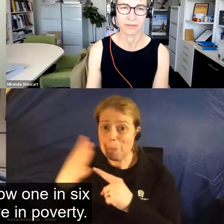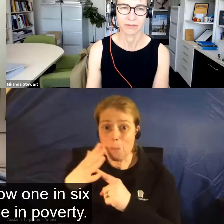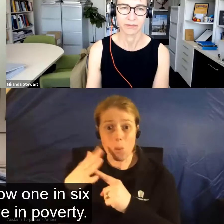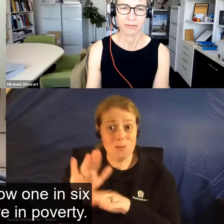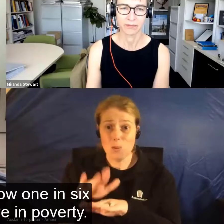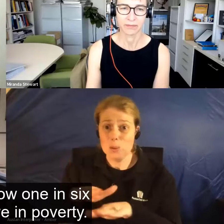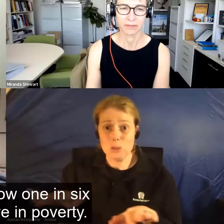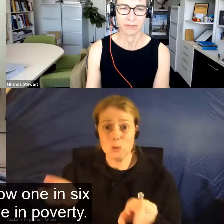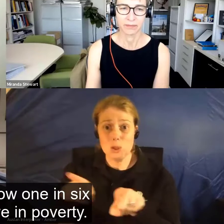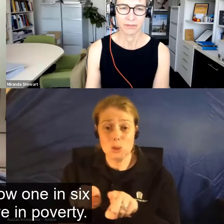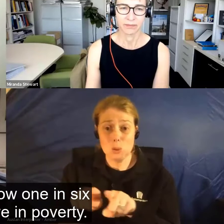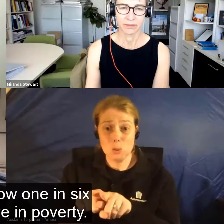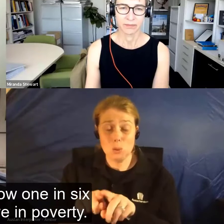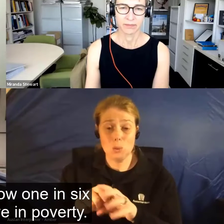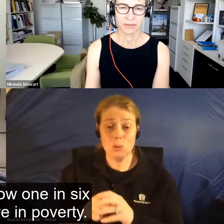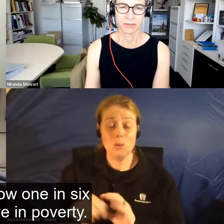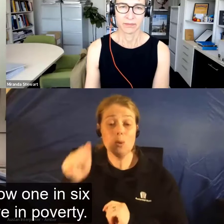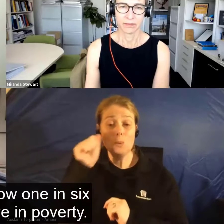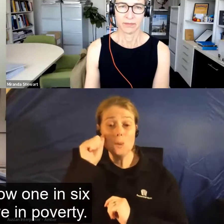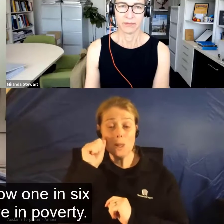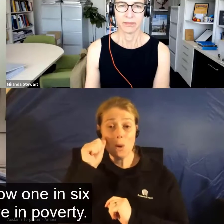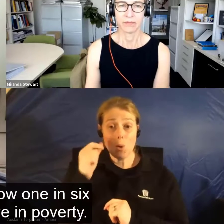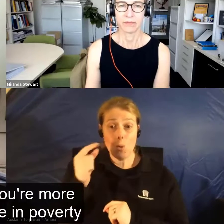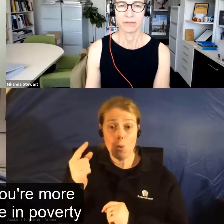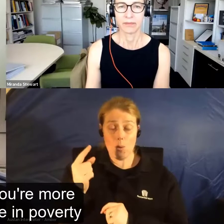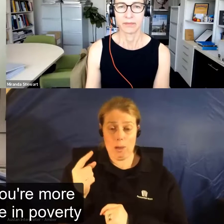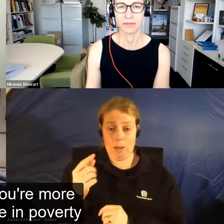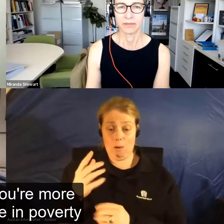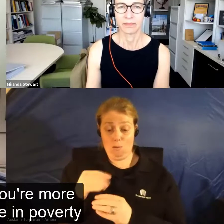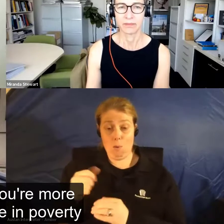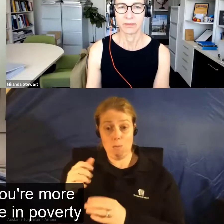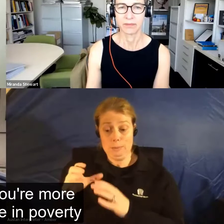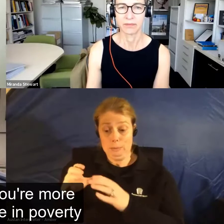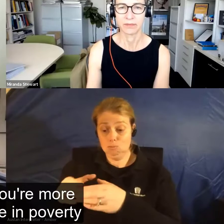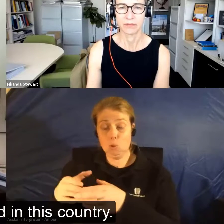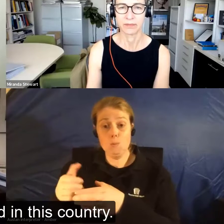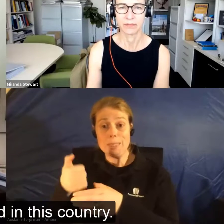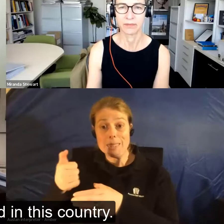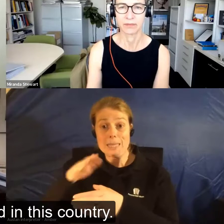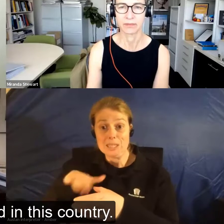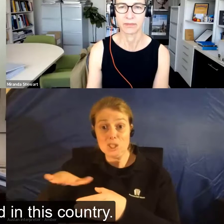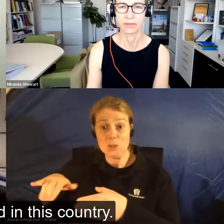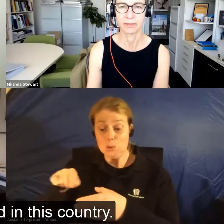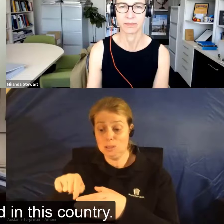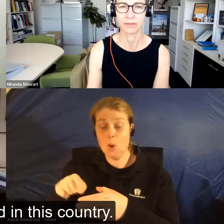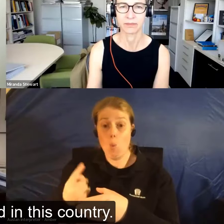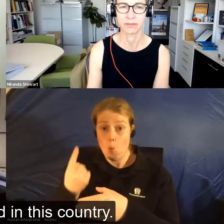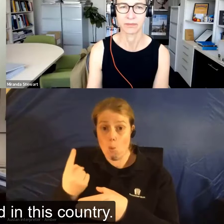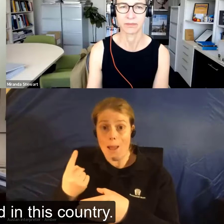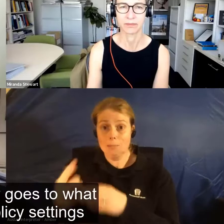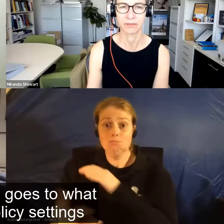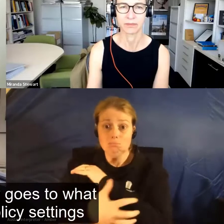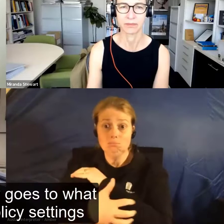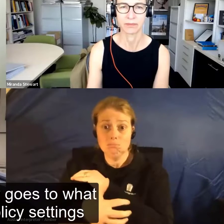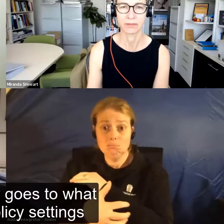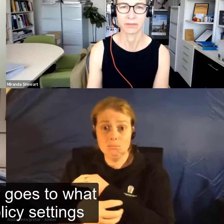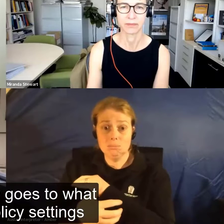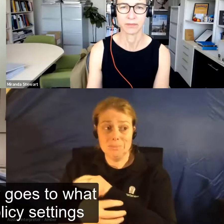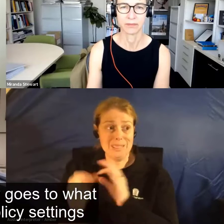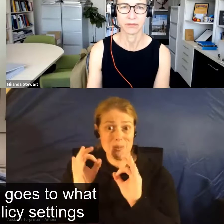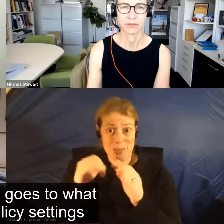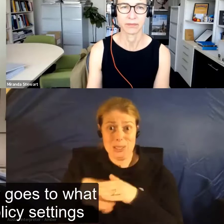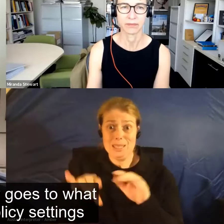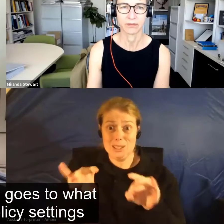know that 1 in 6 children live in poverty. In fact, you're more likely to be in poverty if you're a child in this country. And it